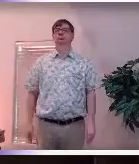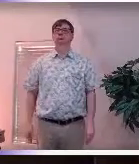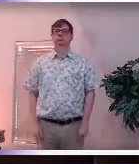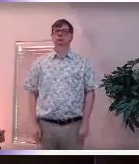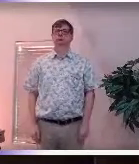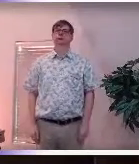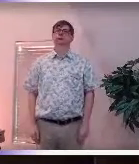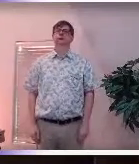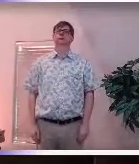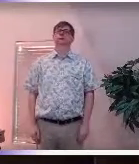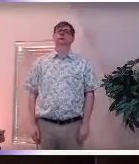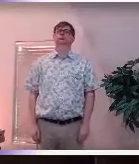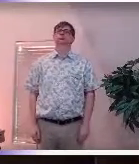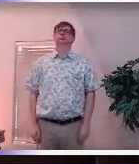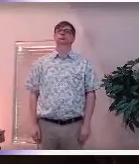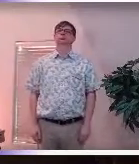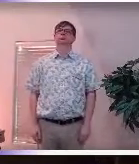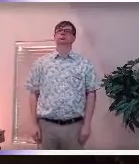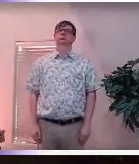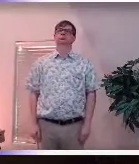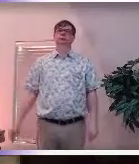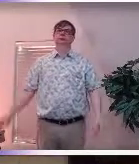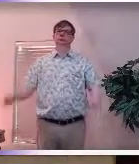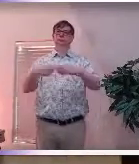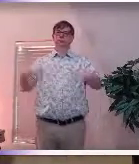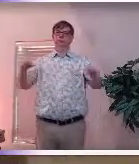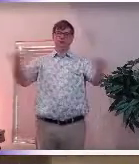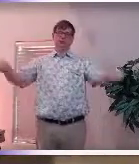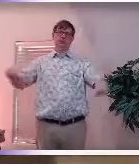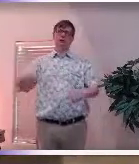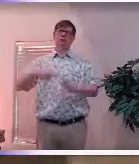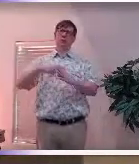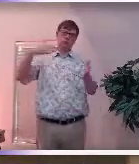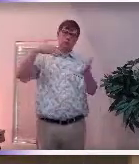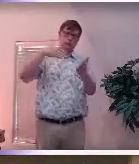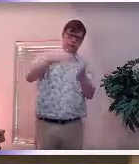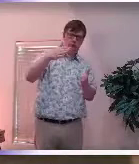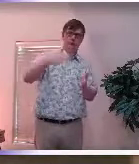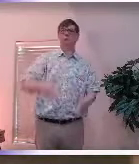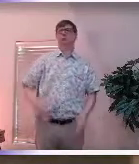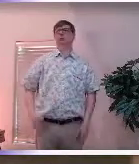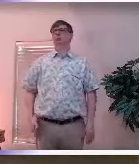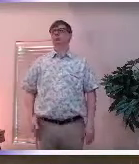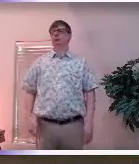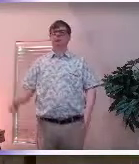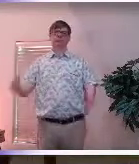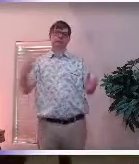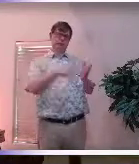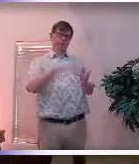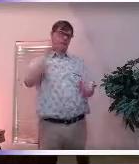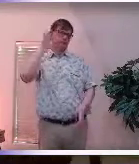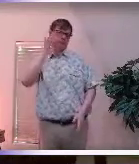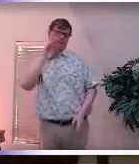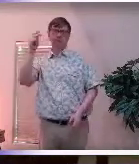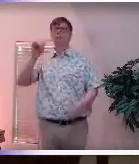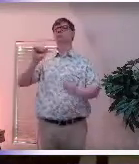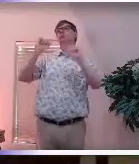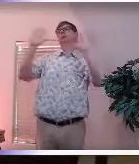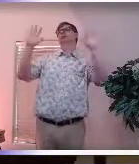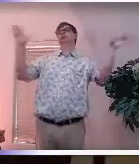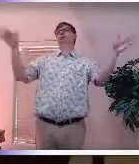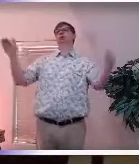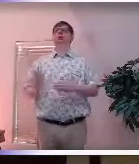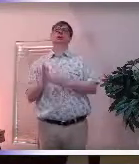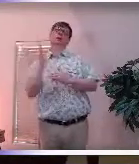Well, the main event is about to start. This lady has been showing up now